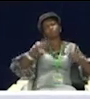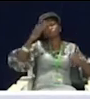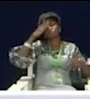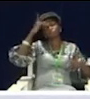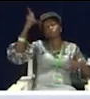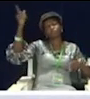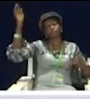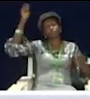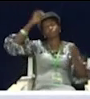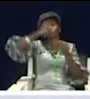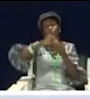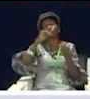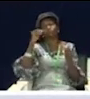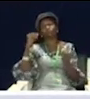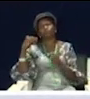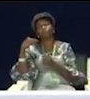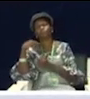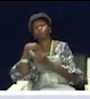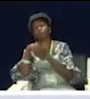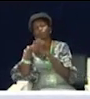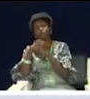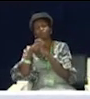more.